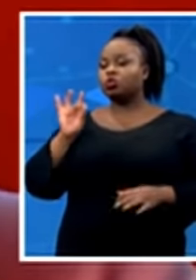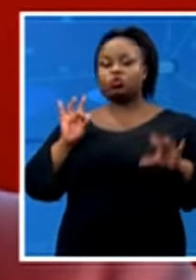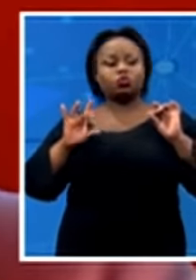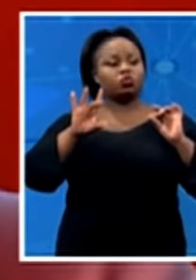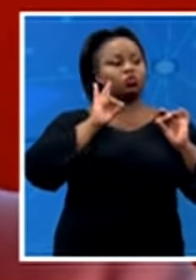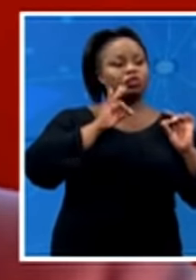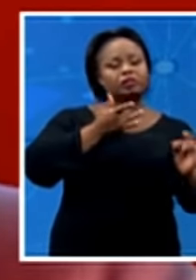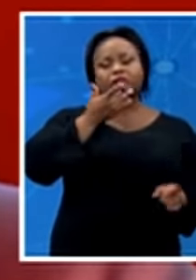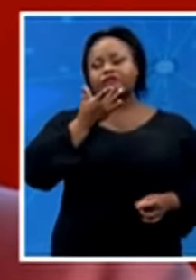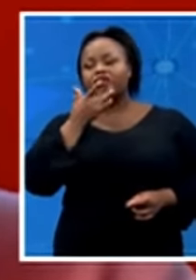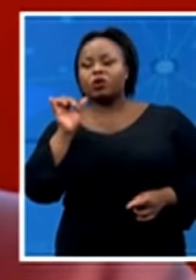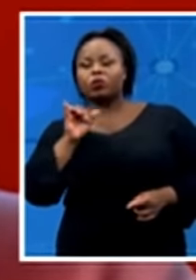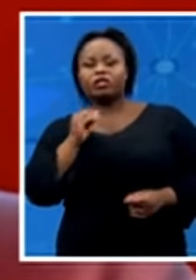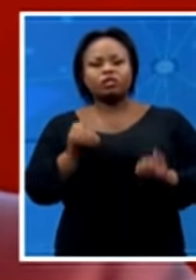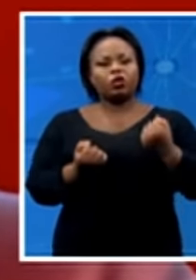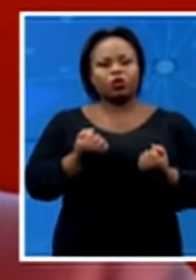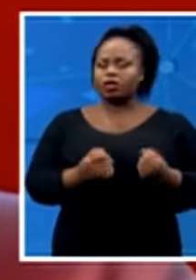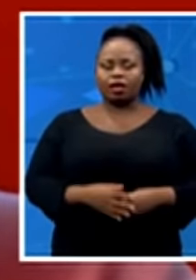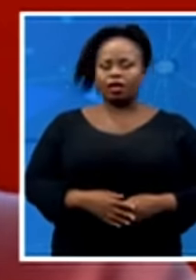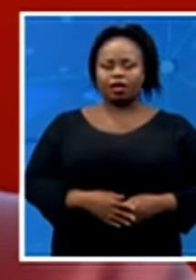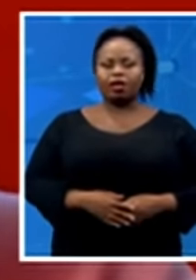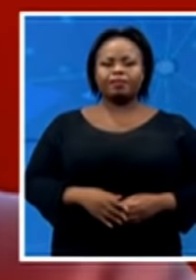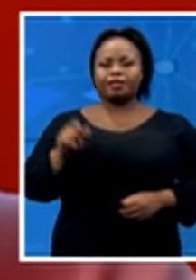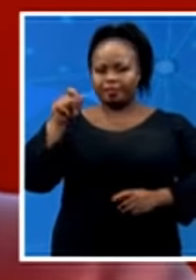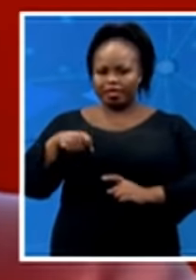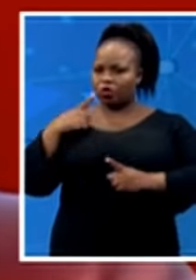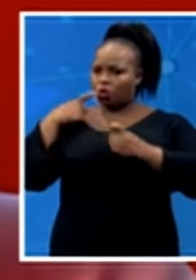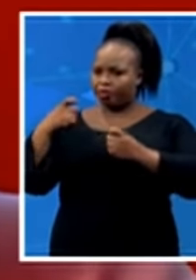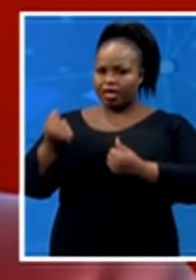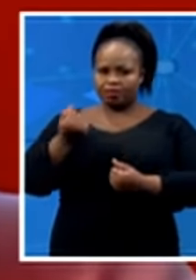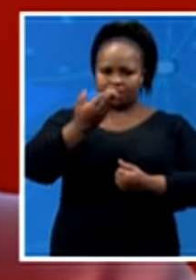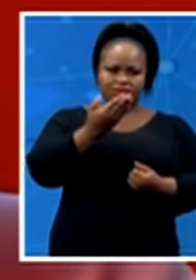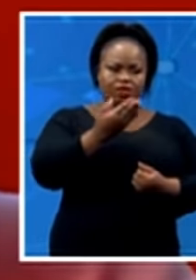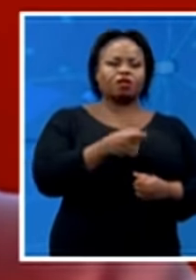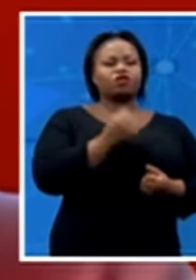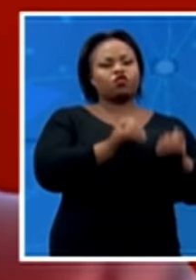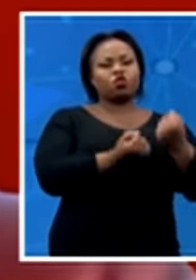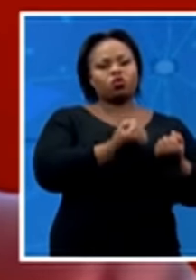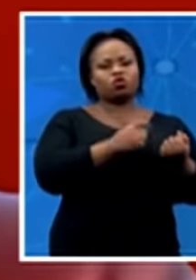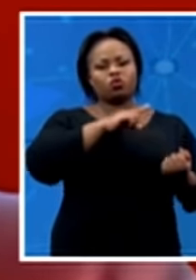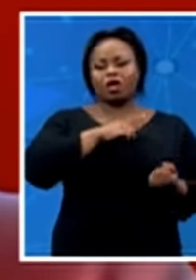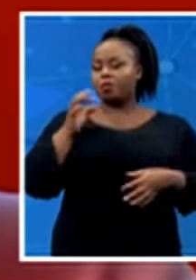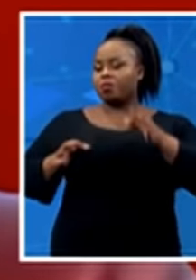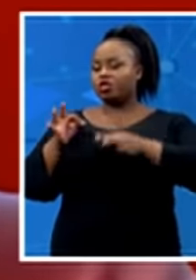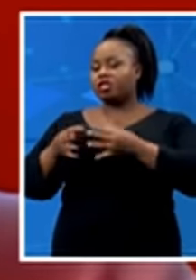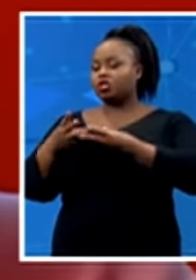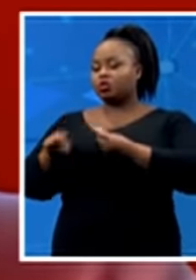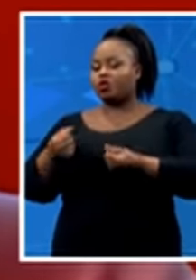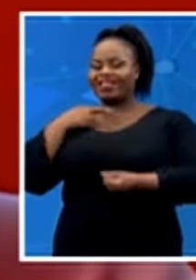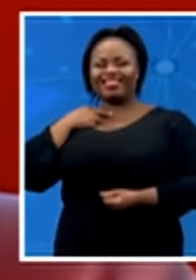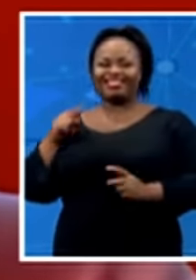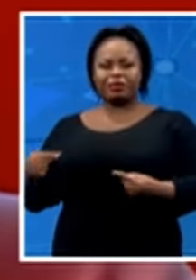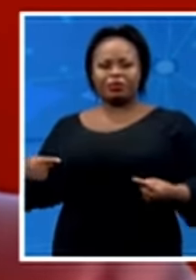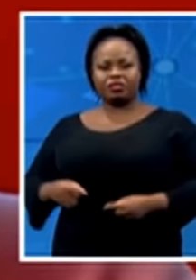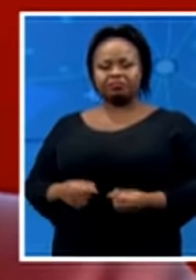cases before the courts because they fail to deal with them politically, whether they be issues emanating from a lack